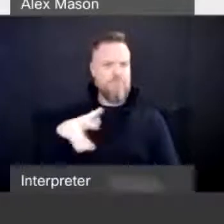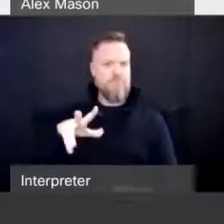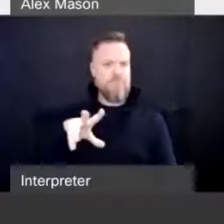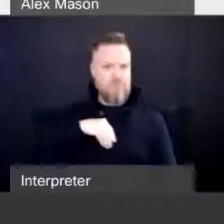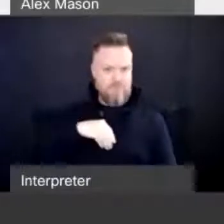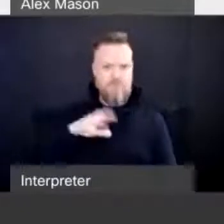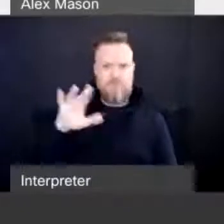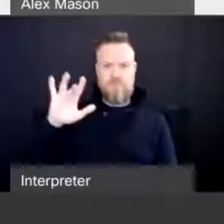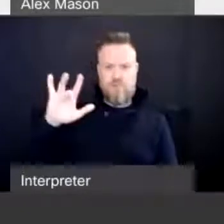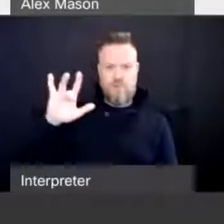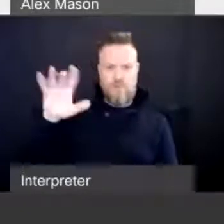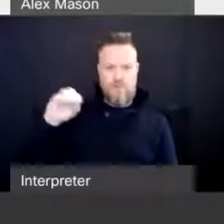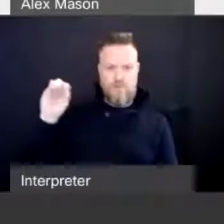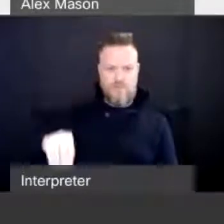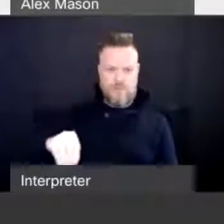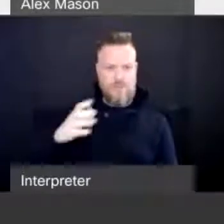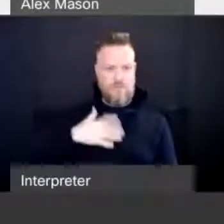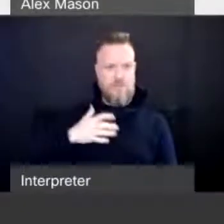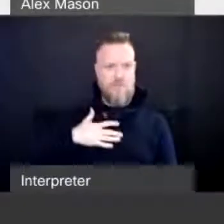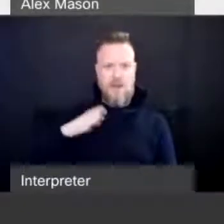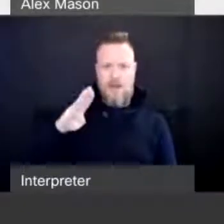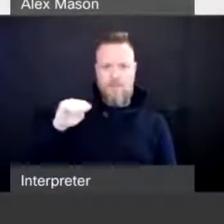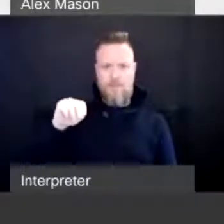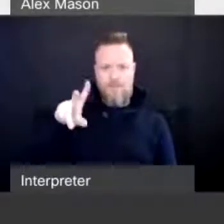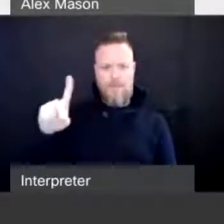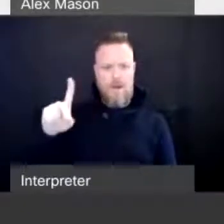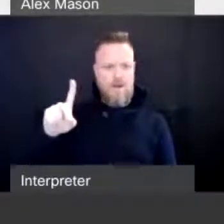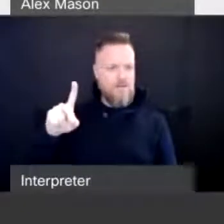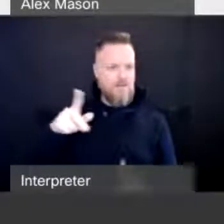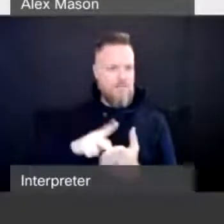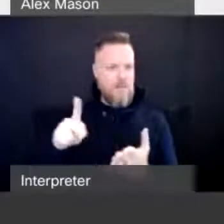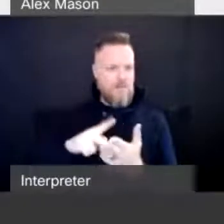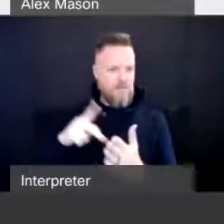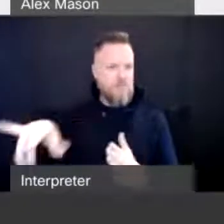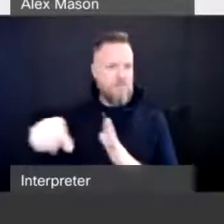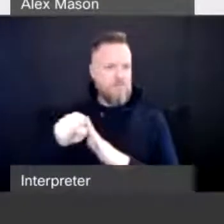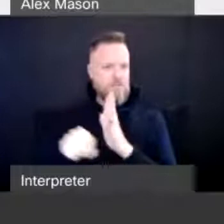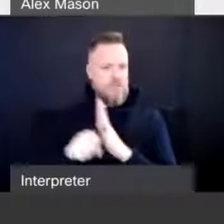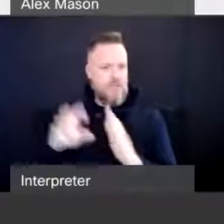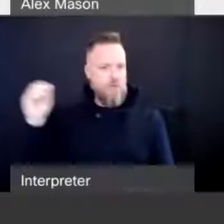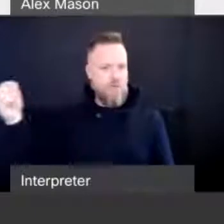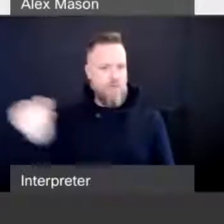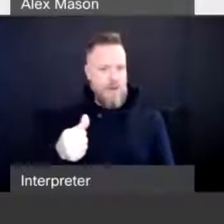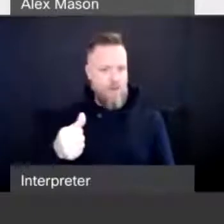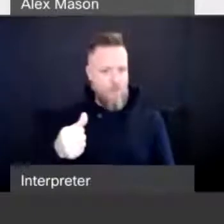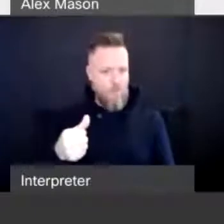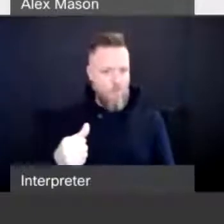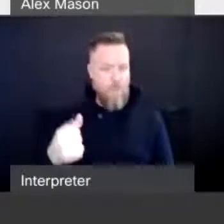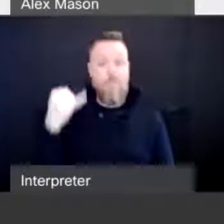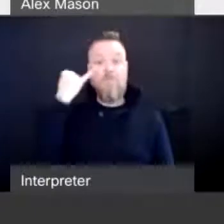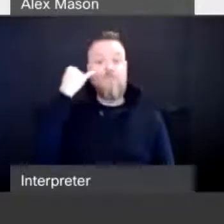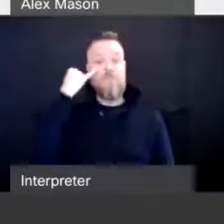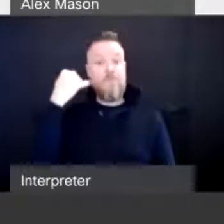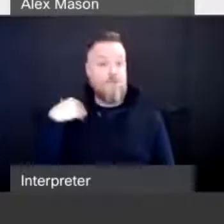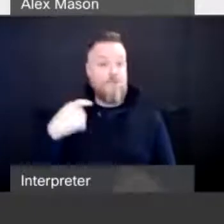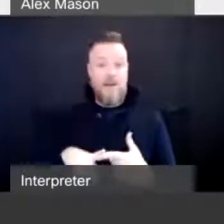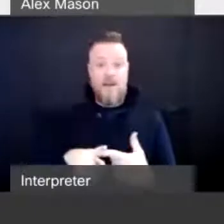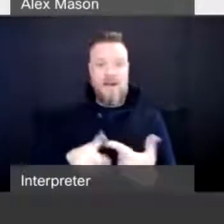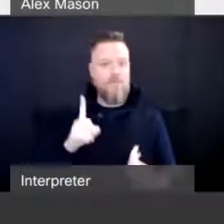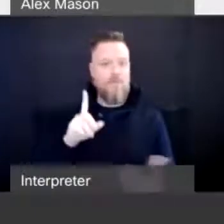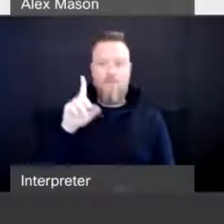25% of my annual bond payment paid for by the state. If I were